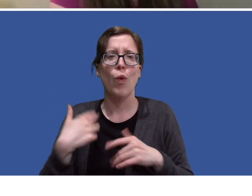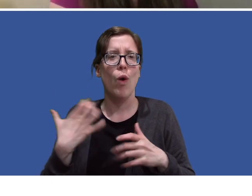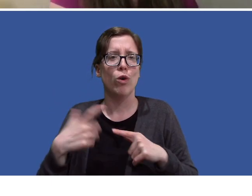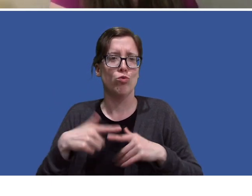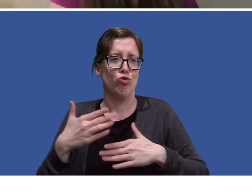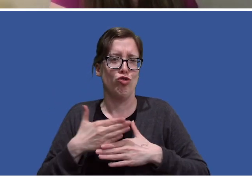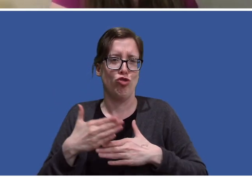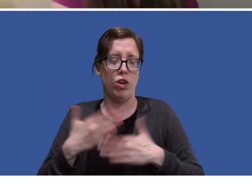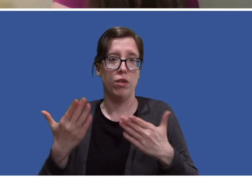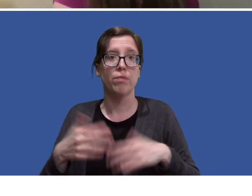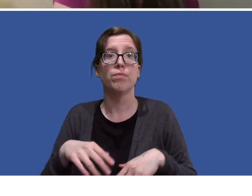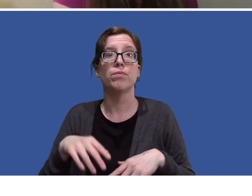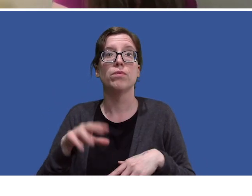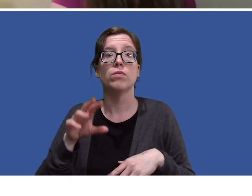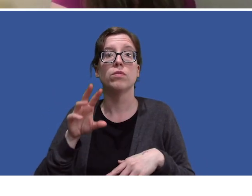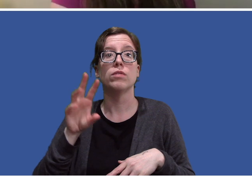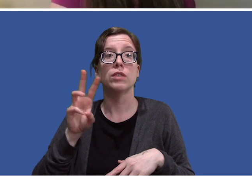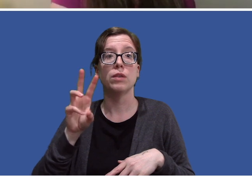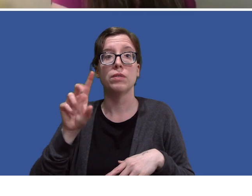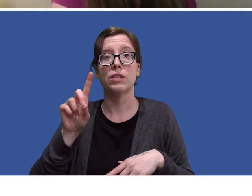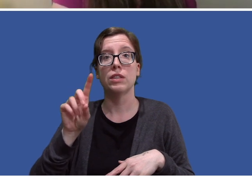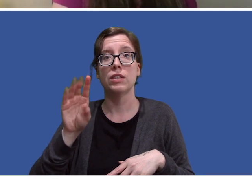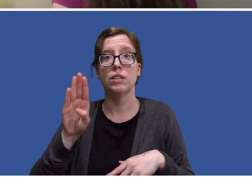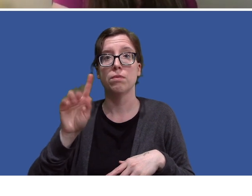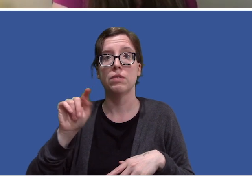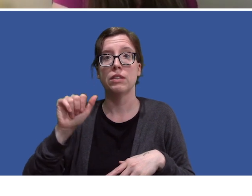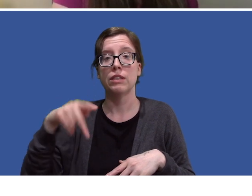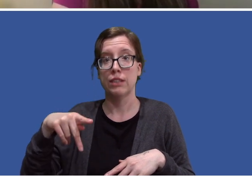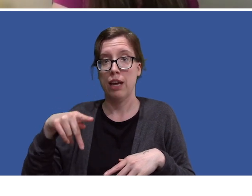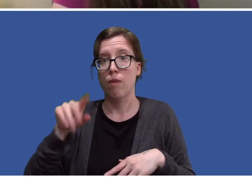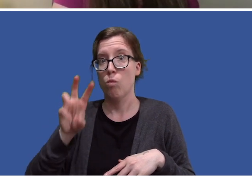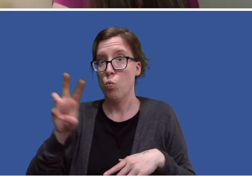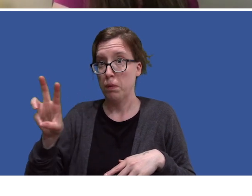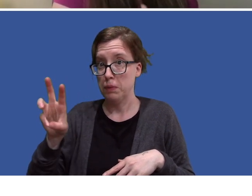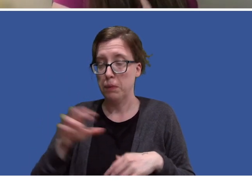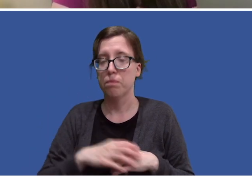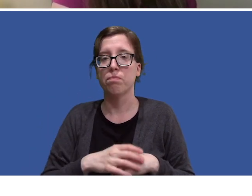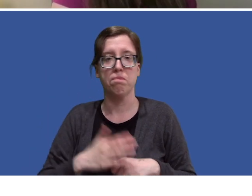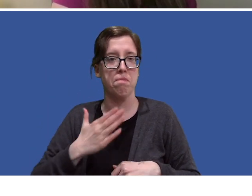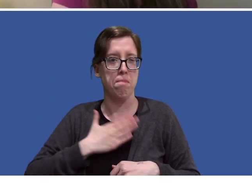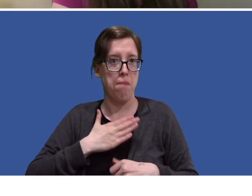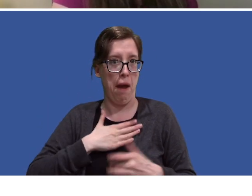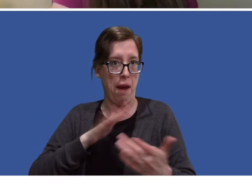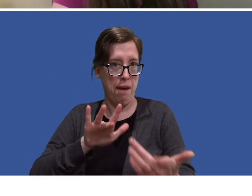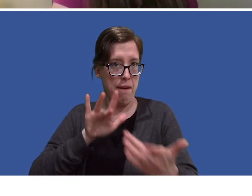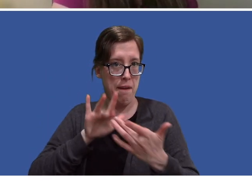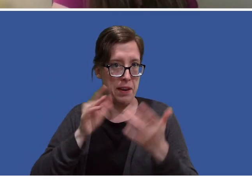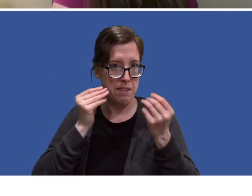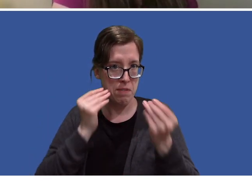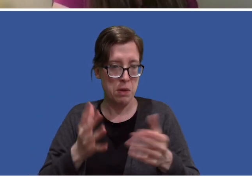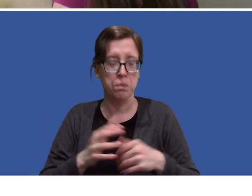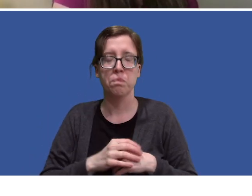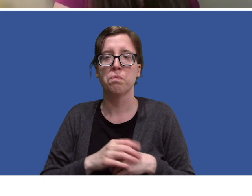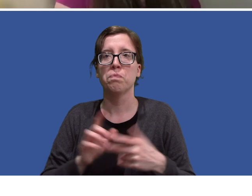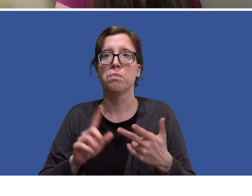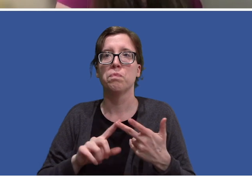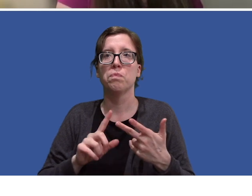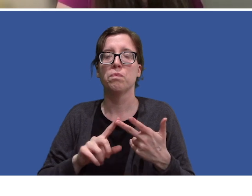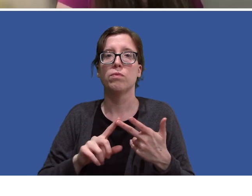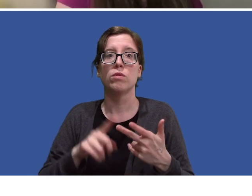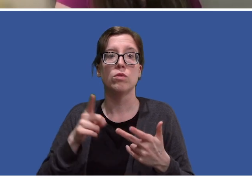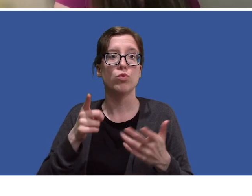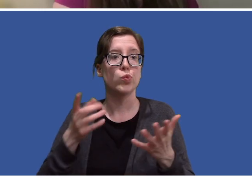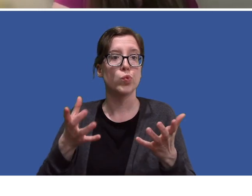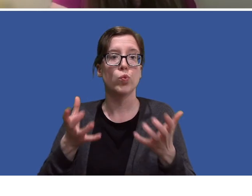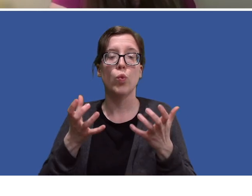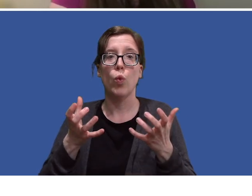Project website, my contact information. If you would like some additional support that's